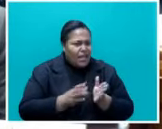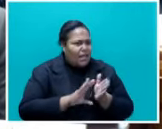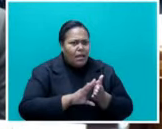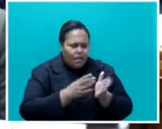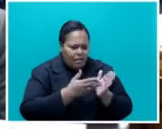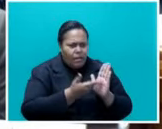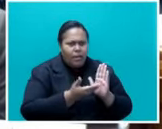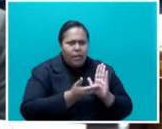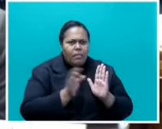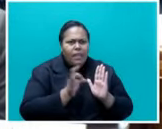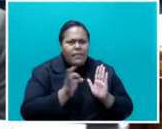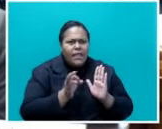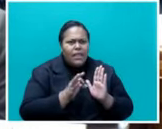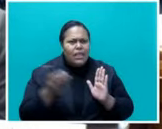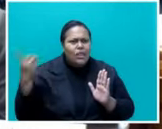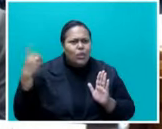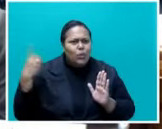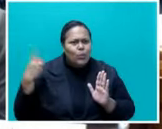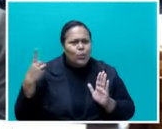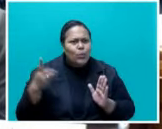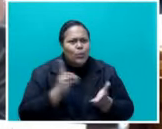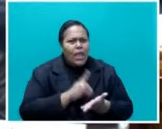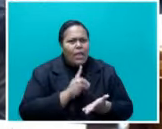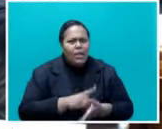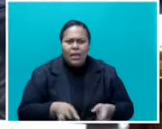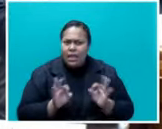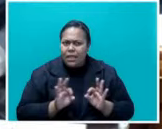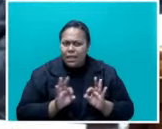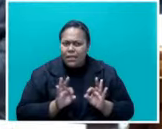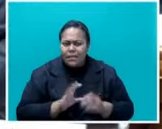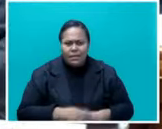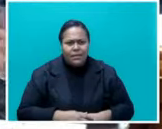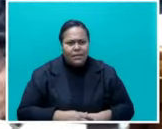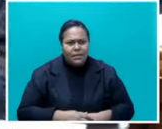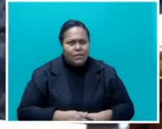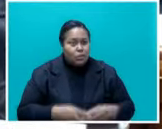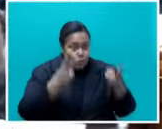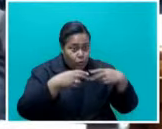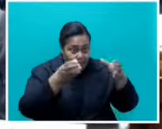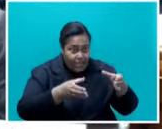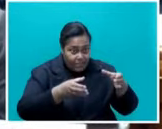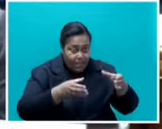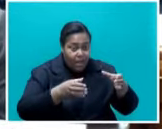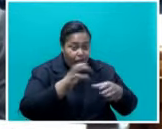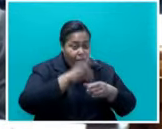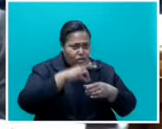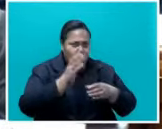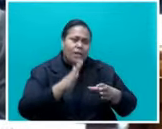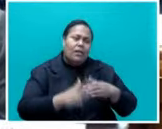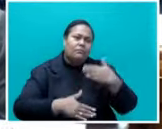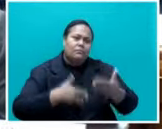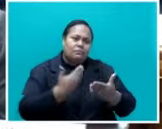And the Supervisor of Elections is on record issuing a very lengthy and comprehensive statement which